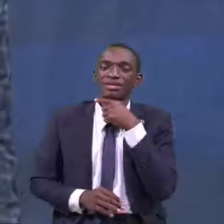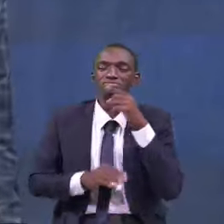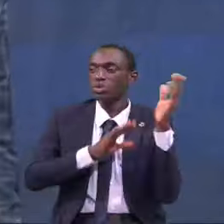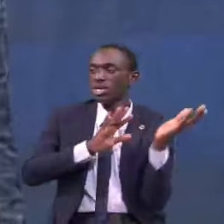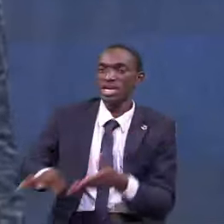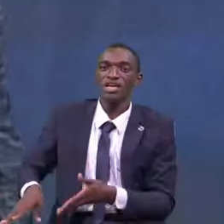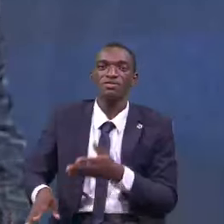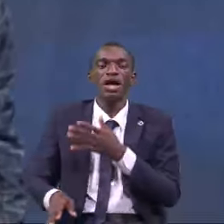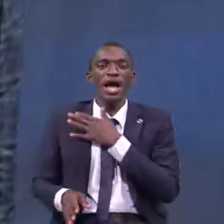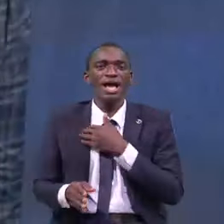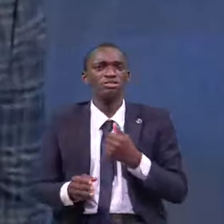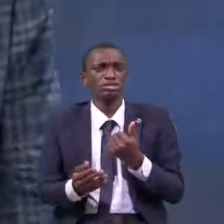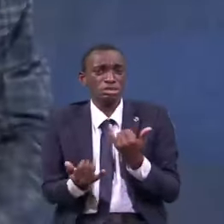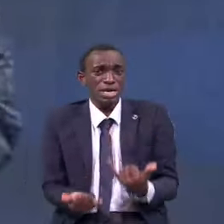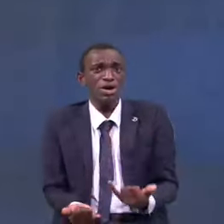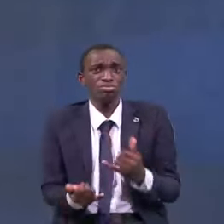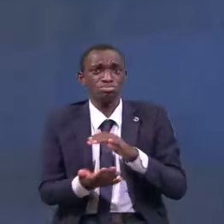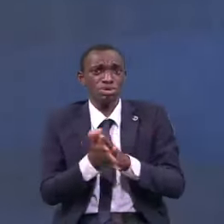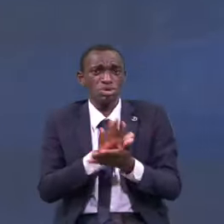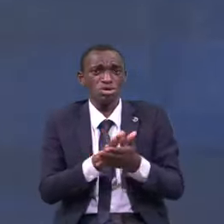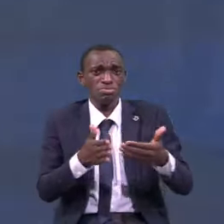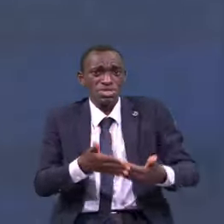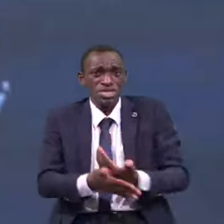they're new and they're clean.